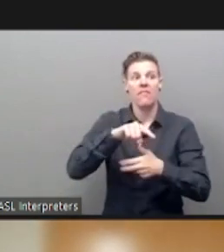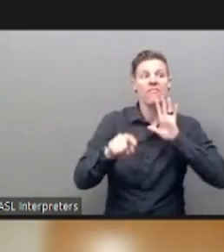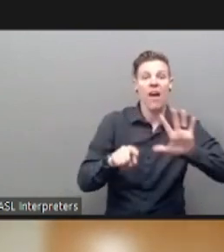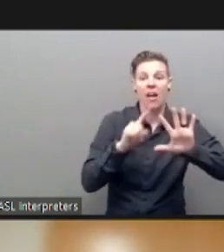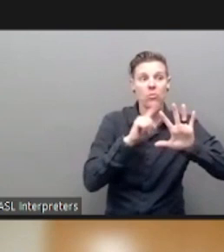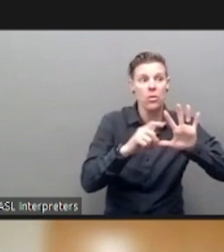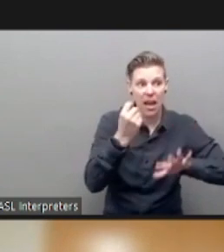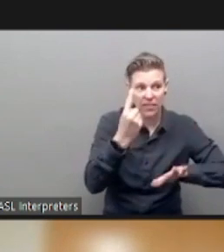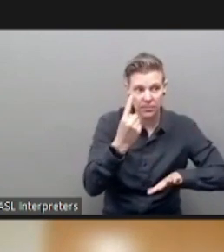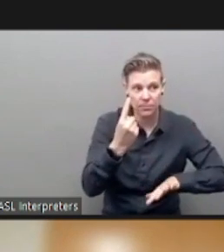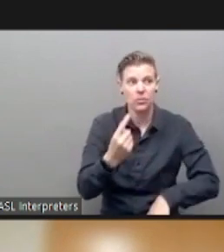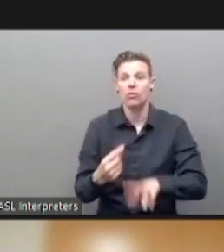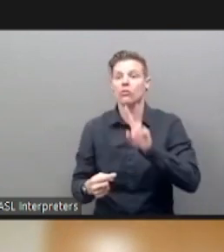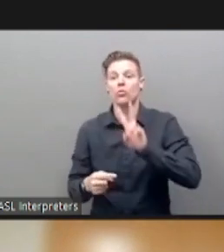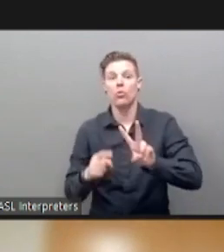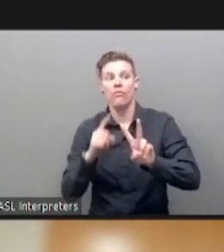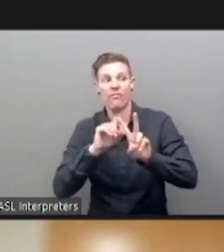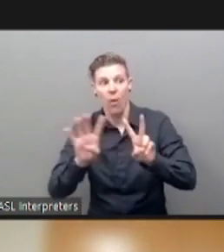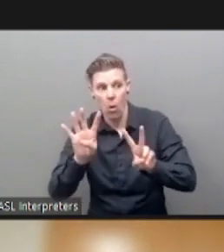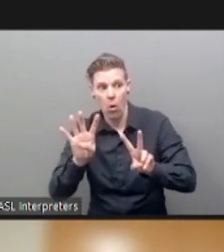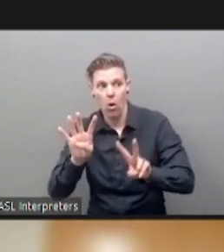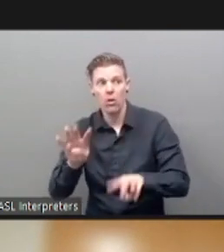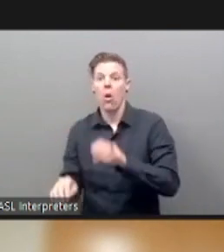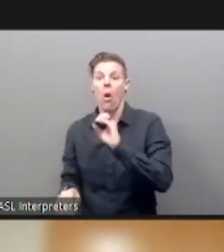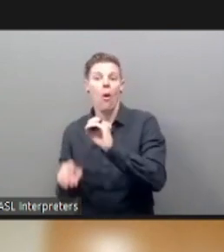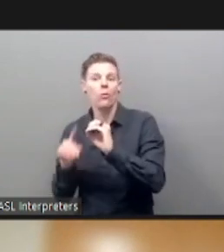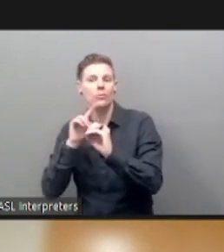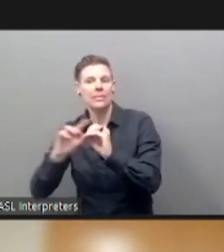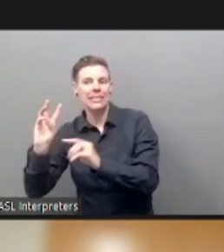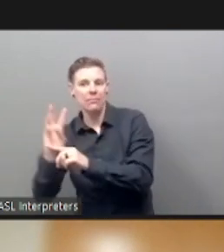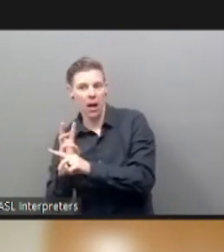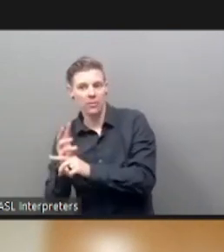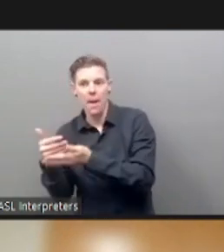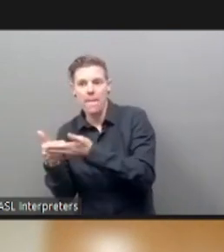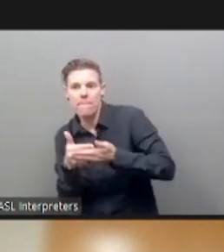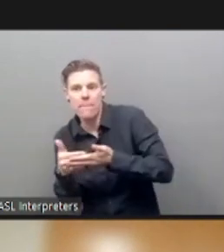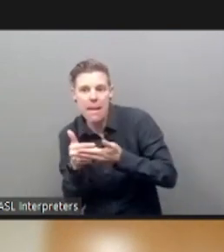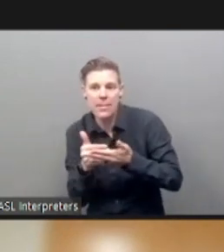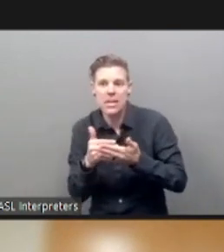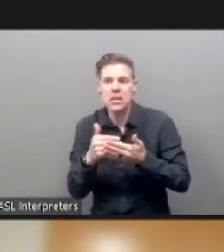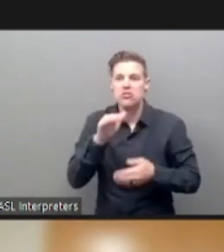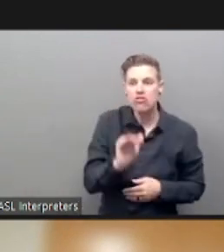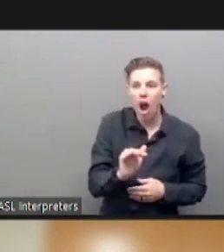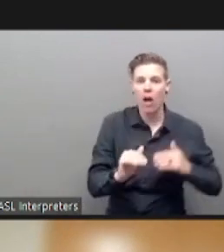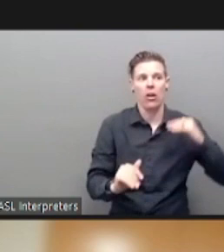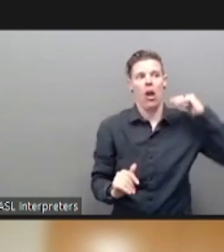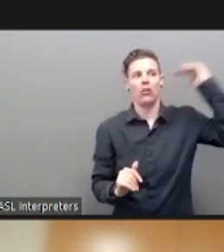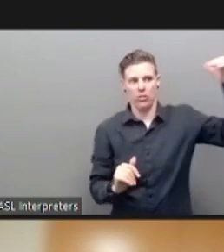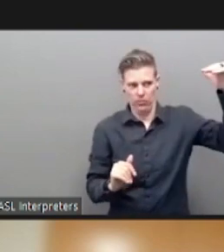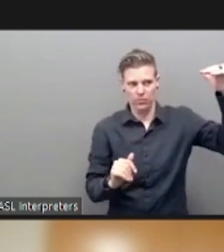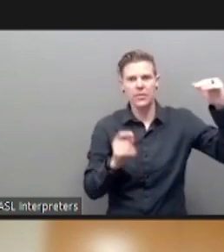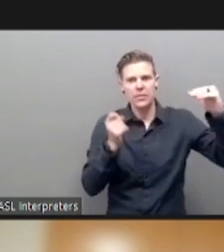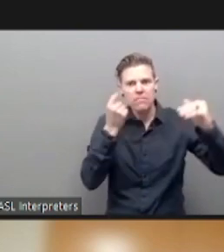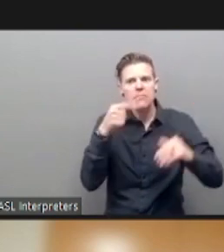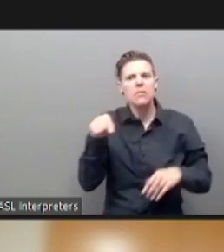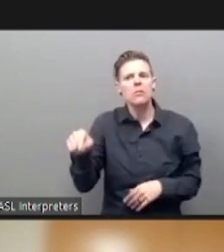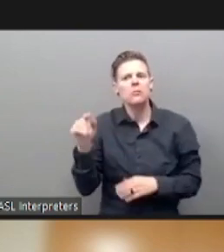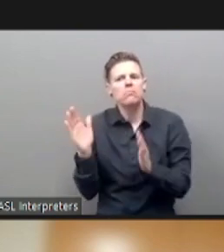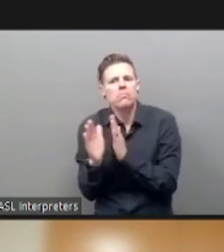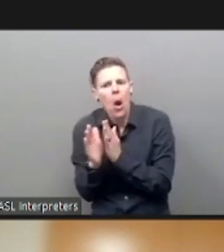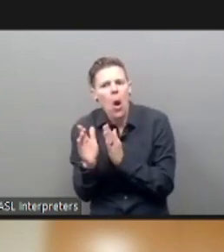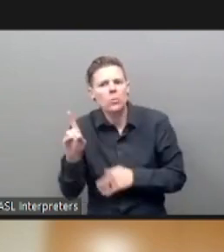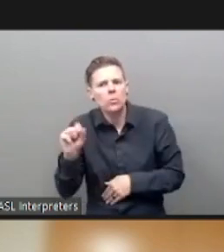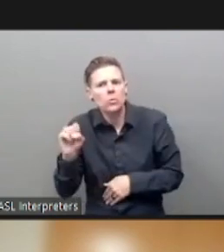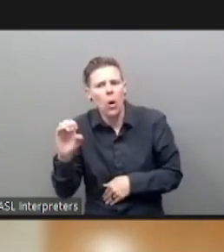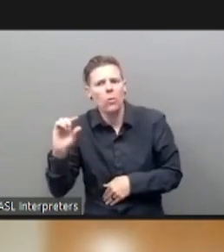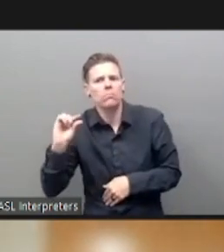just under 2 years old. And they have found that these smaller doses for the children are extremely effective.